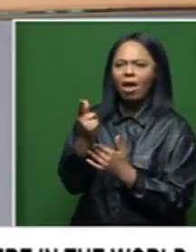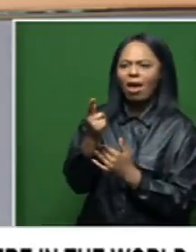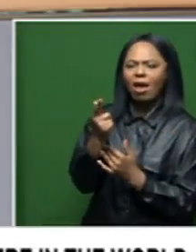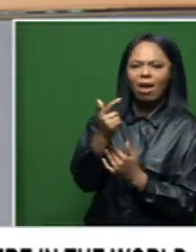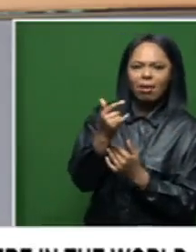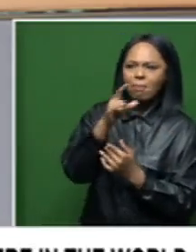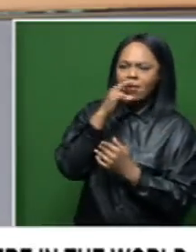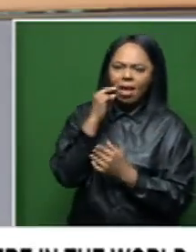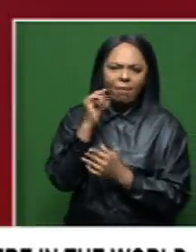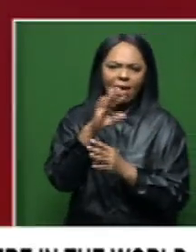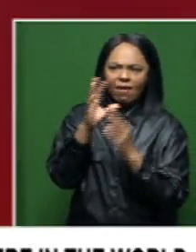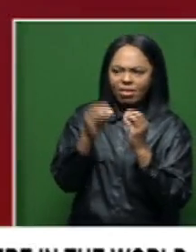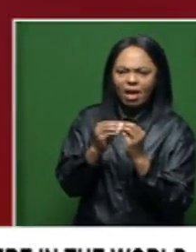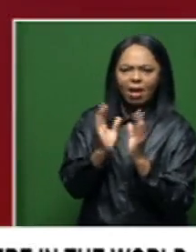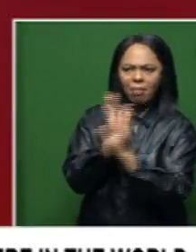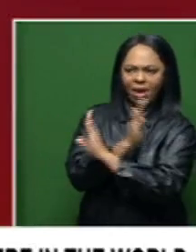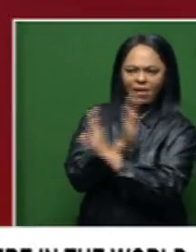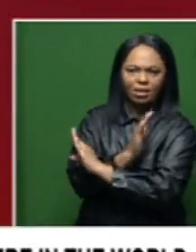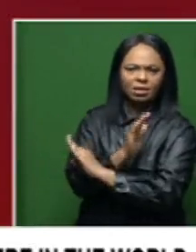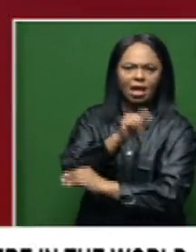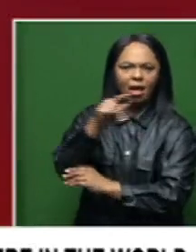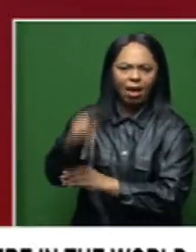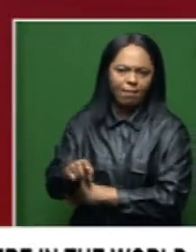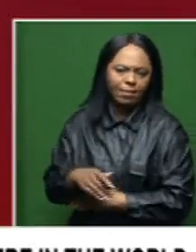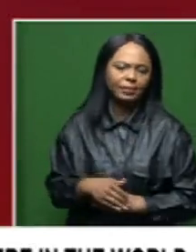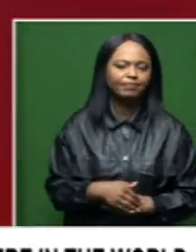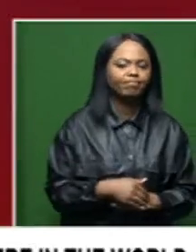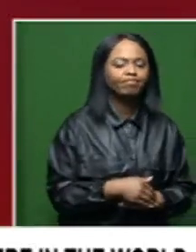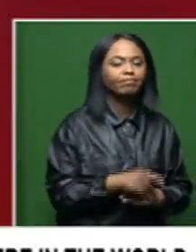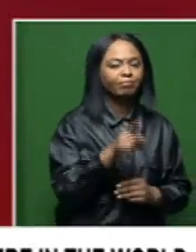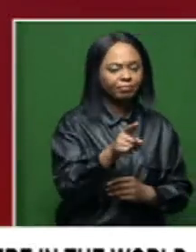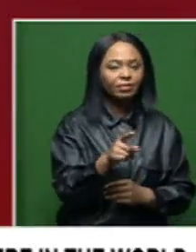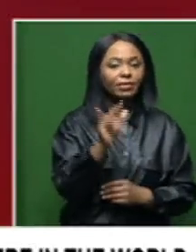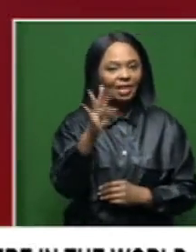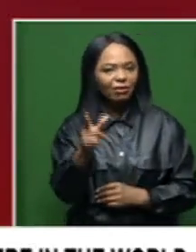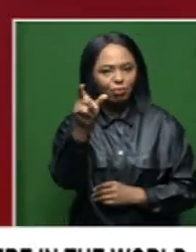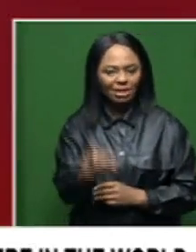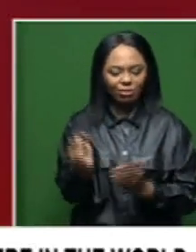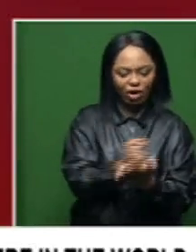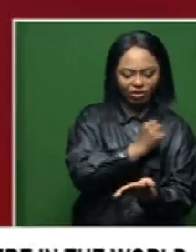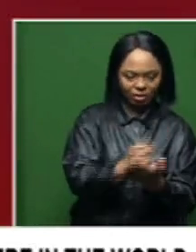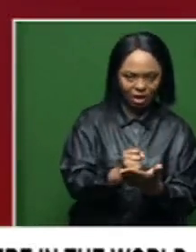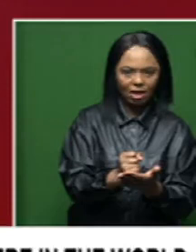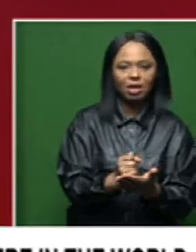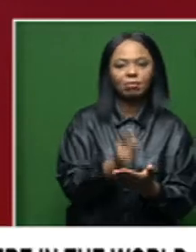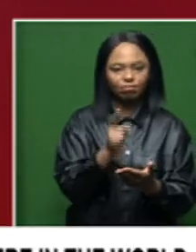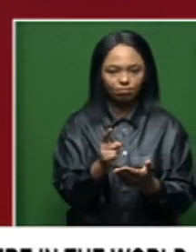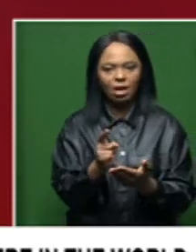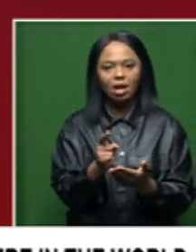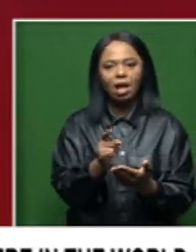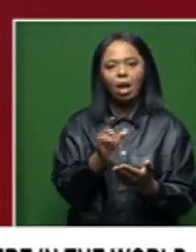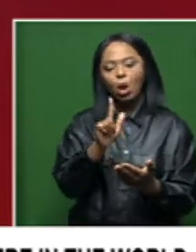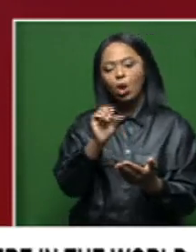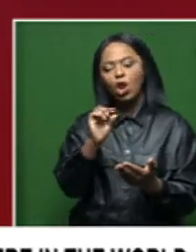the app? All right, so the details are only for registration purposes and for logging purposes, right? So